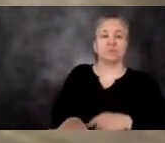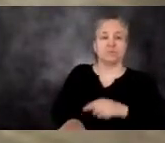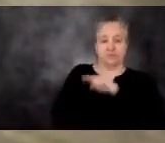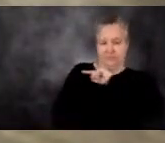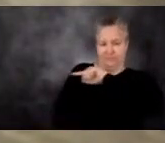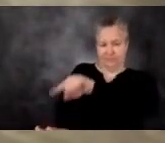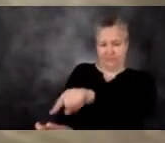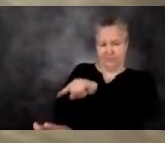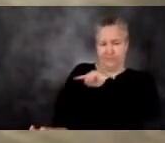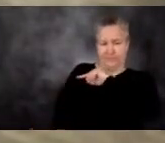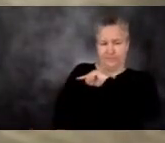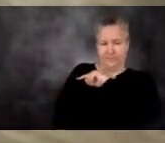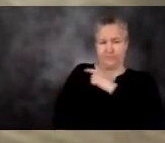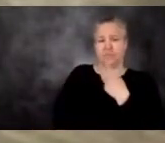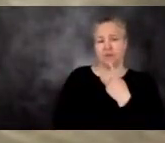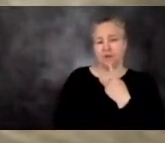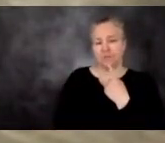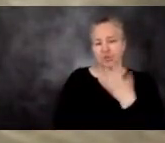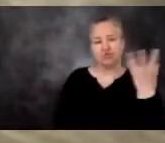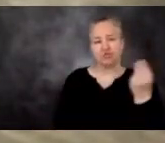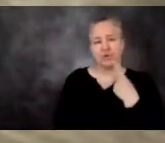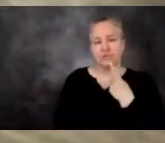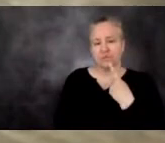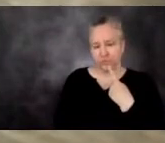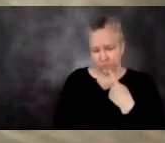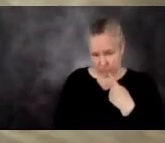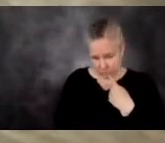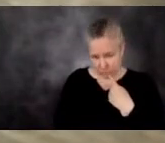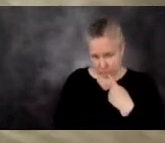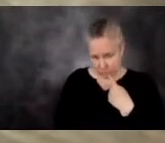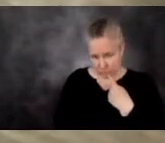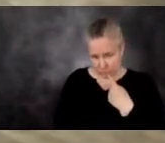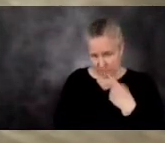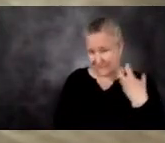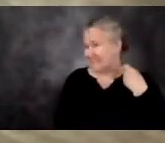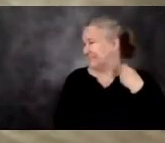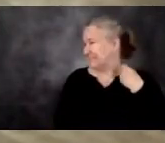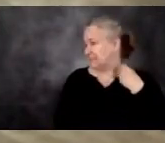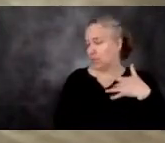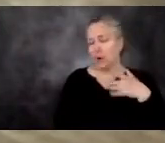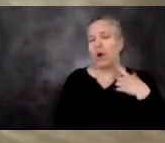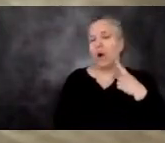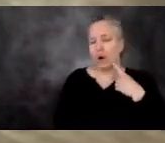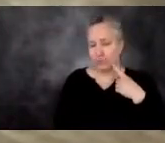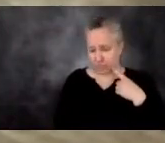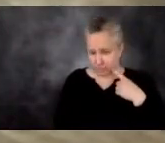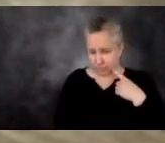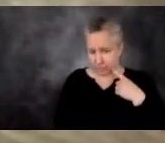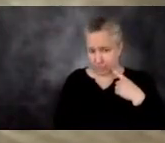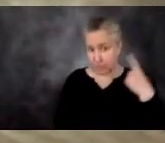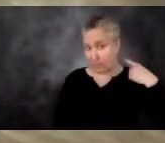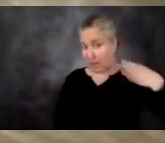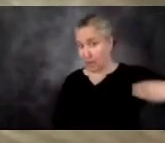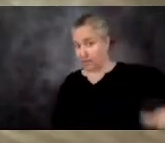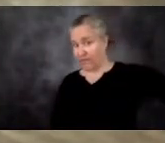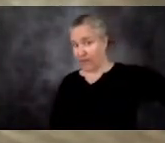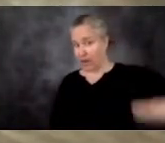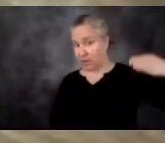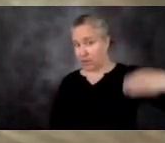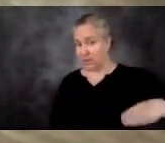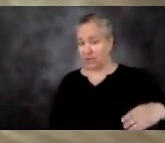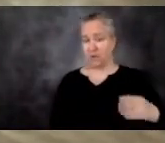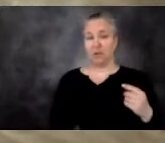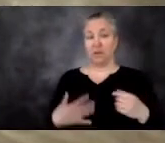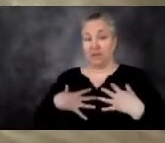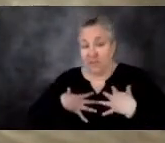let that chin fall softly so that you release any tension on your neck. Still looking for a nice flat back if you kind of check my posture. We don't want to